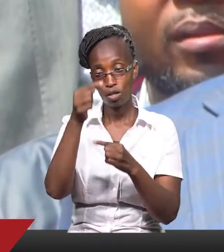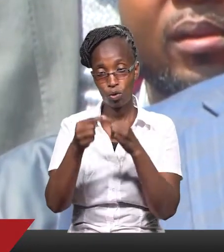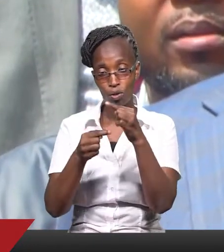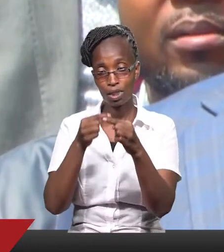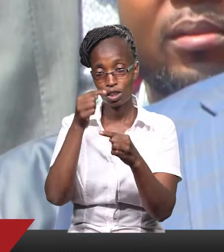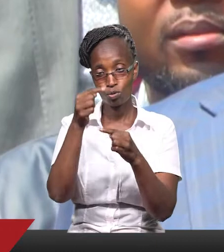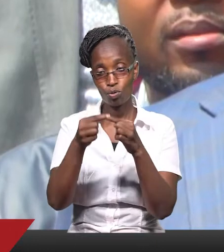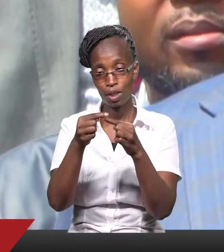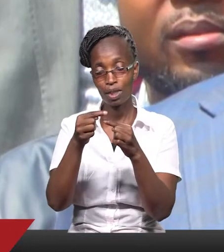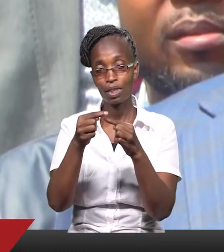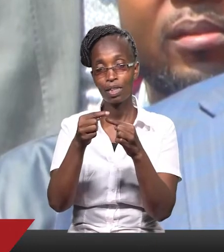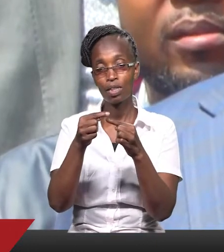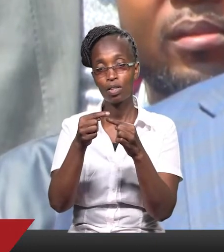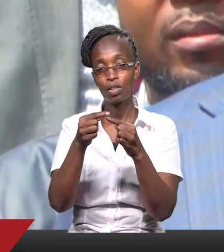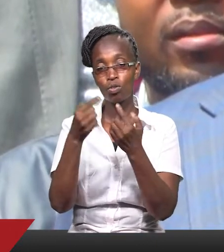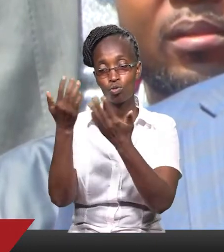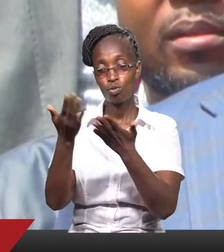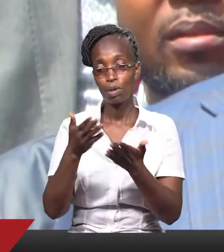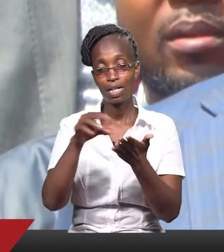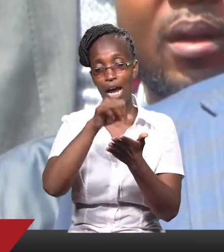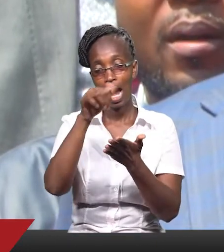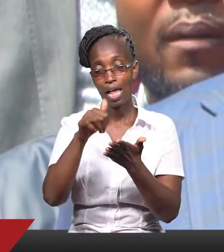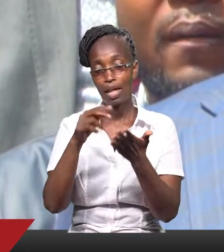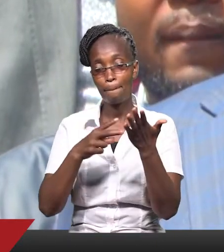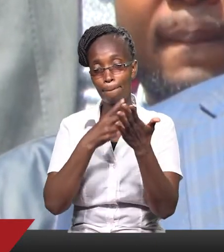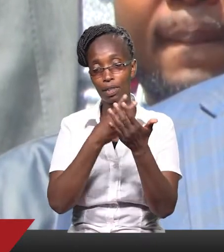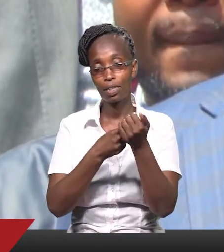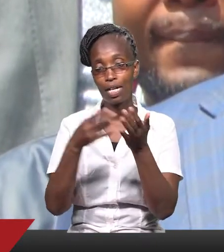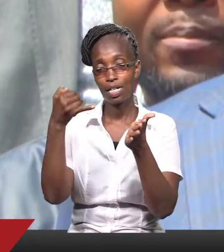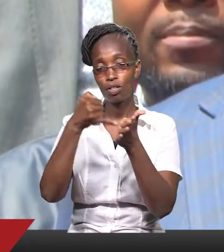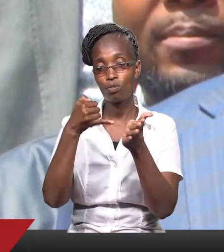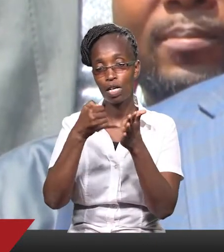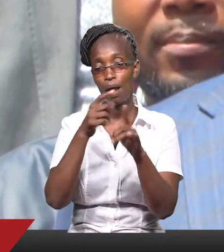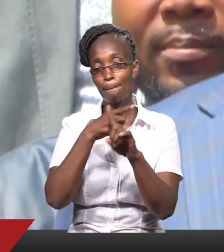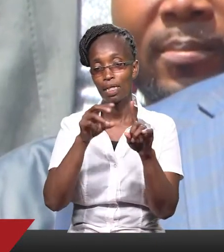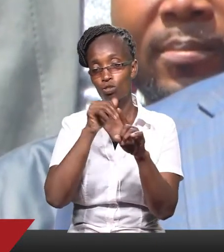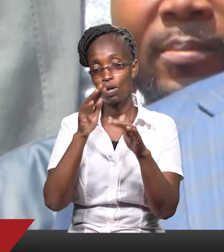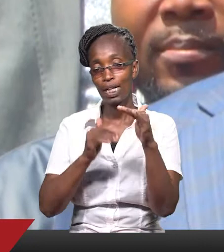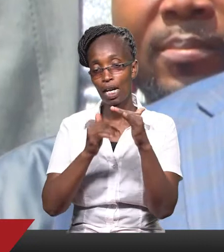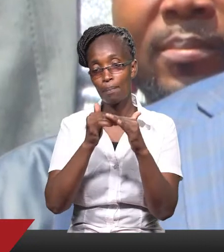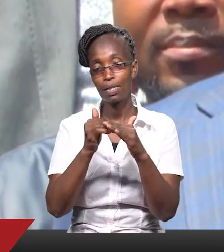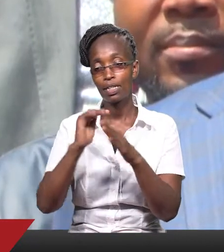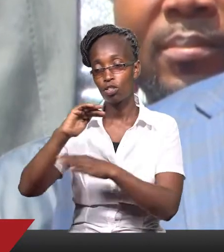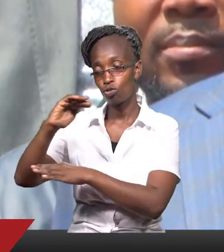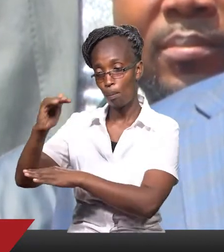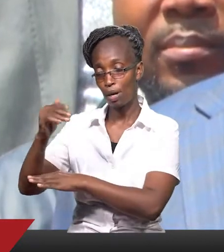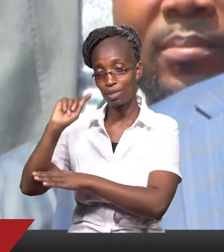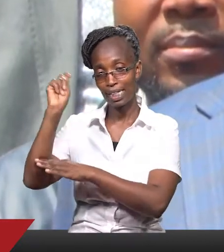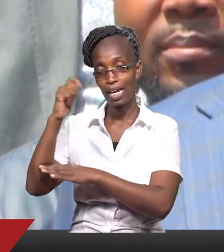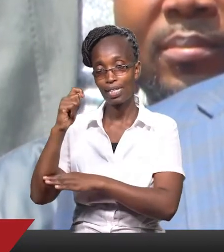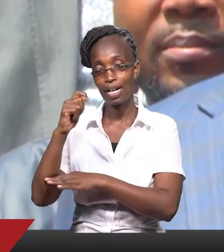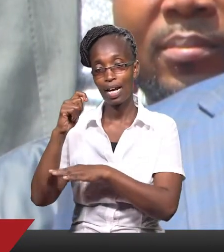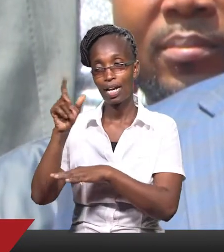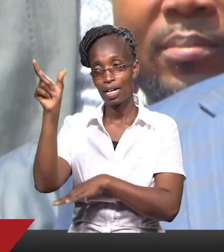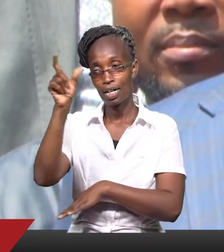is growing and continues to attract other stakeholders, including but not limited to